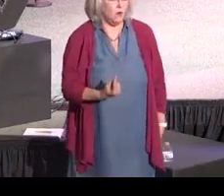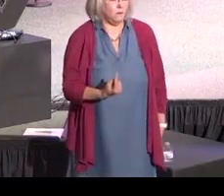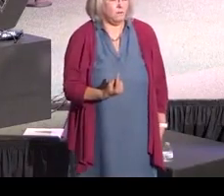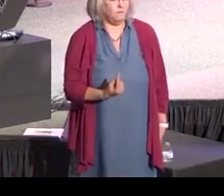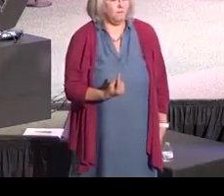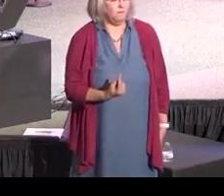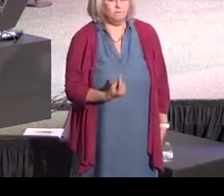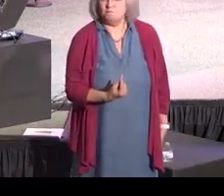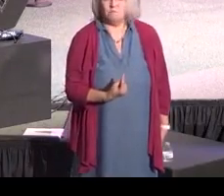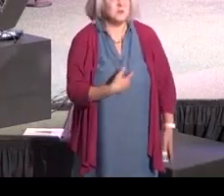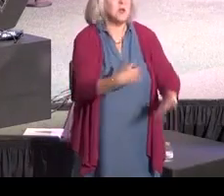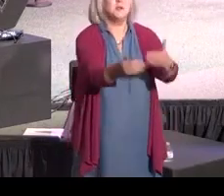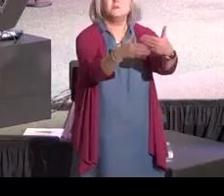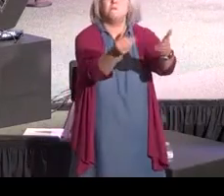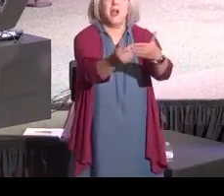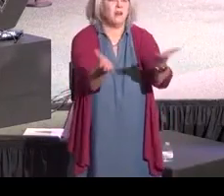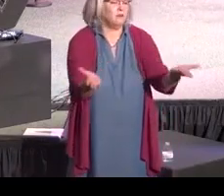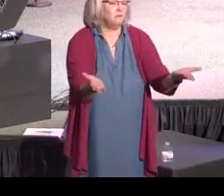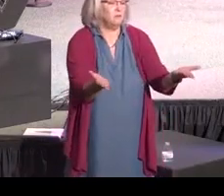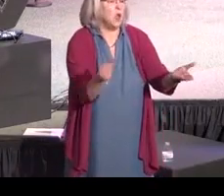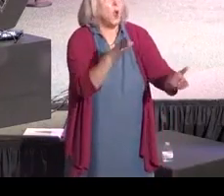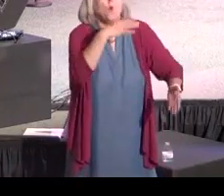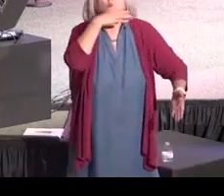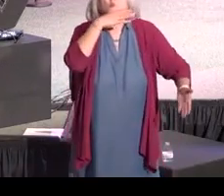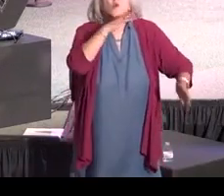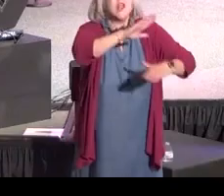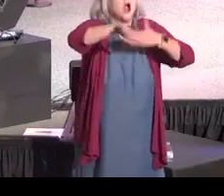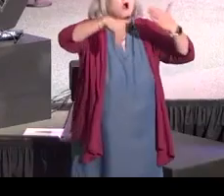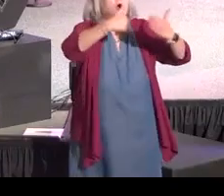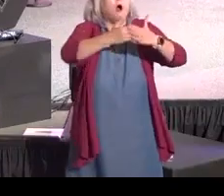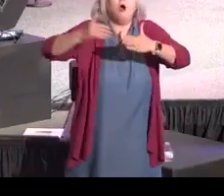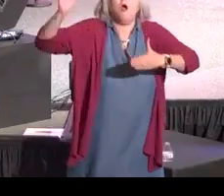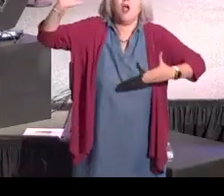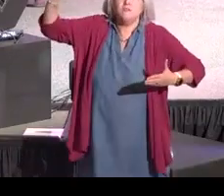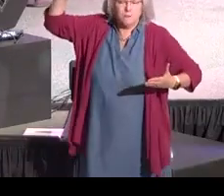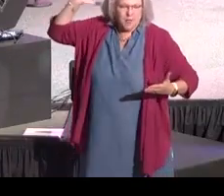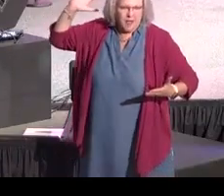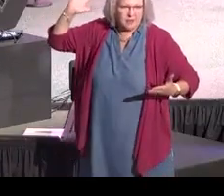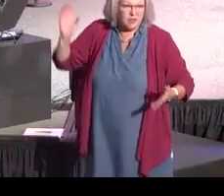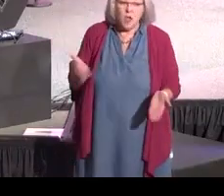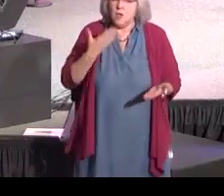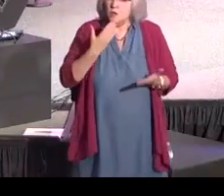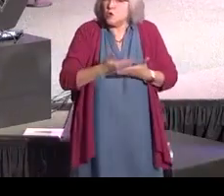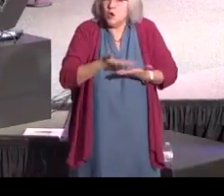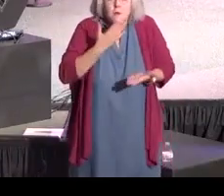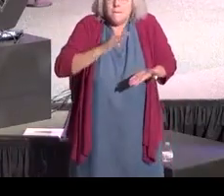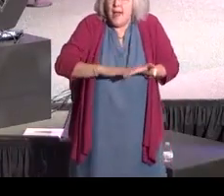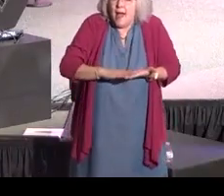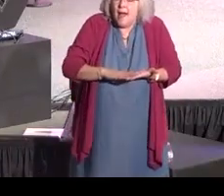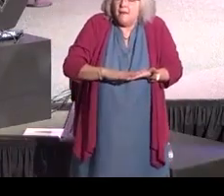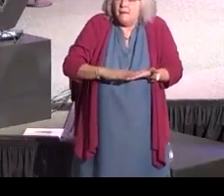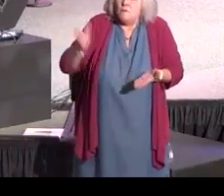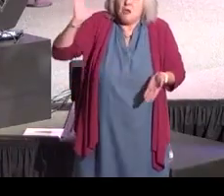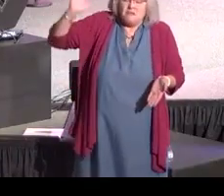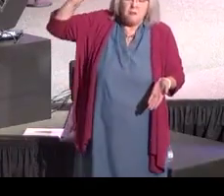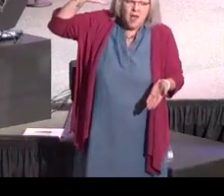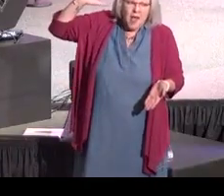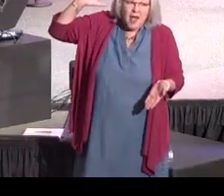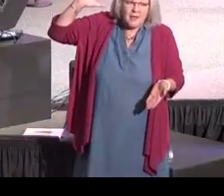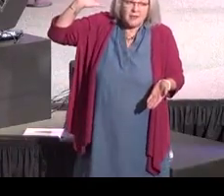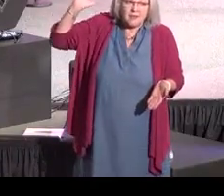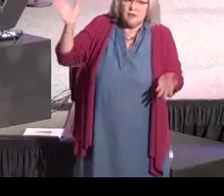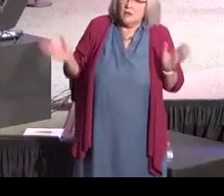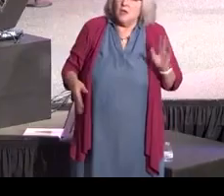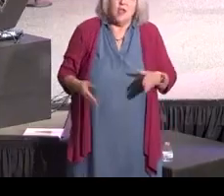and you have a past. In fact, we all have a past. Every one of us. And you may be far from God. You may have some things that you